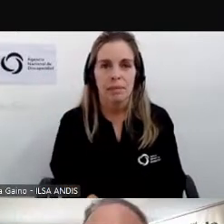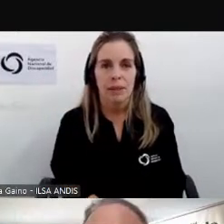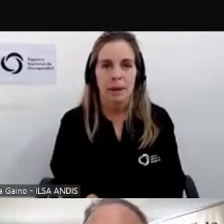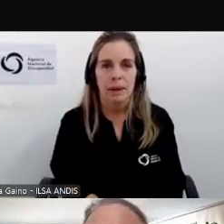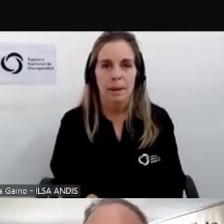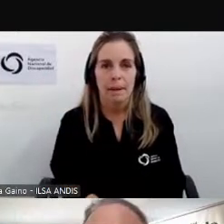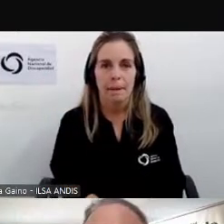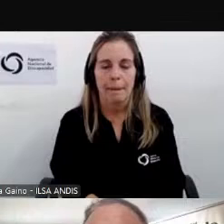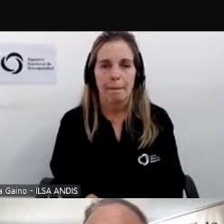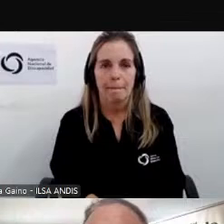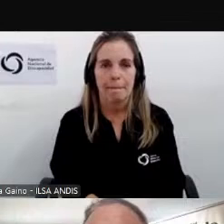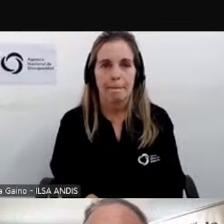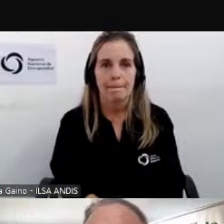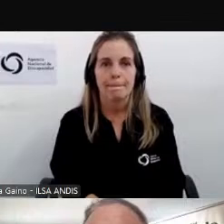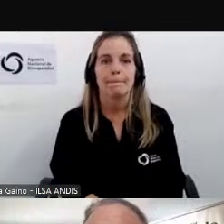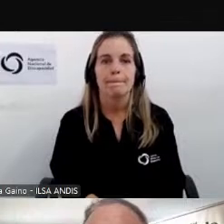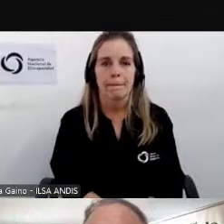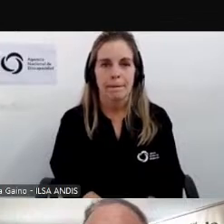Julian?